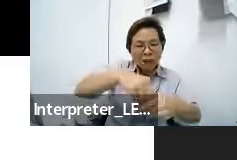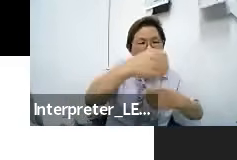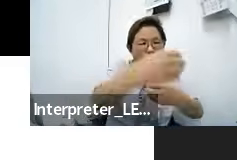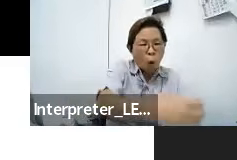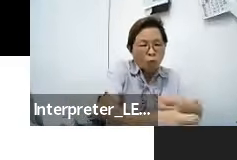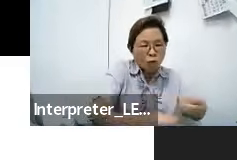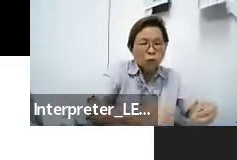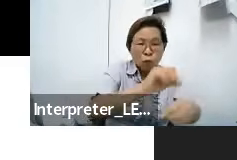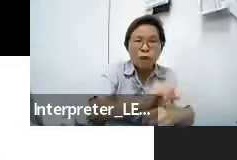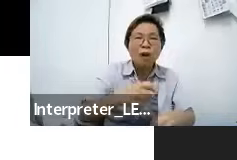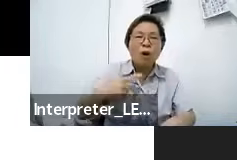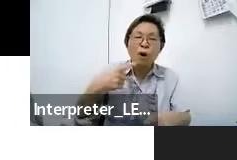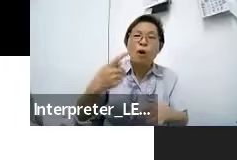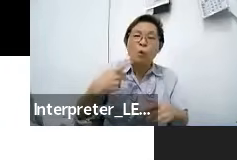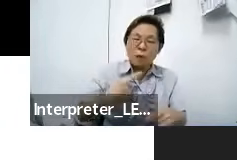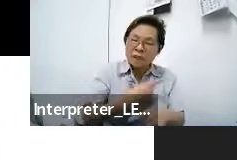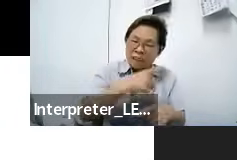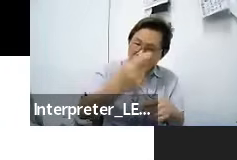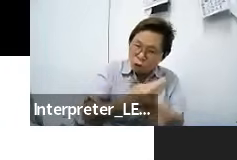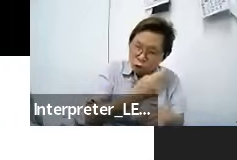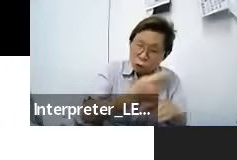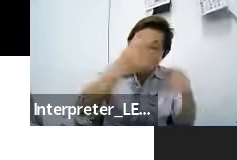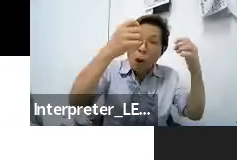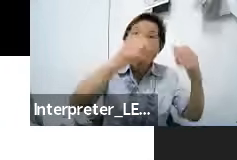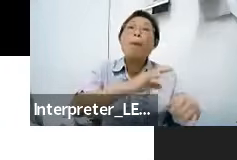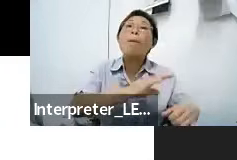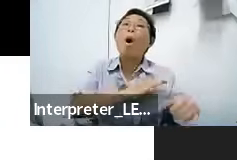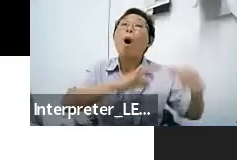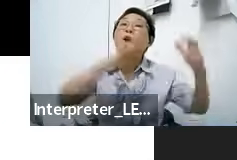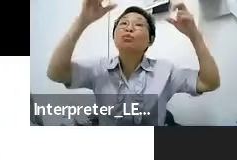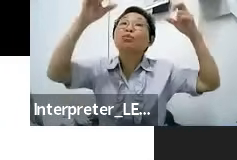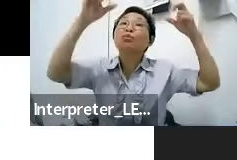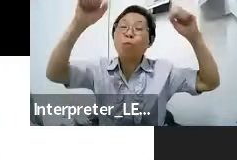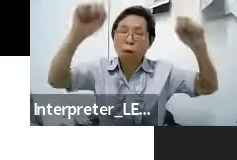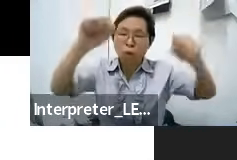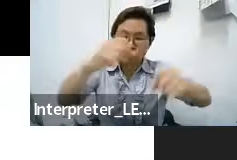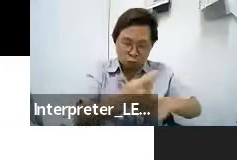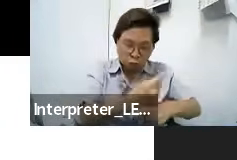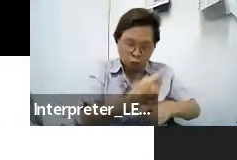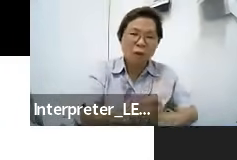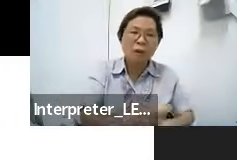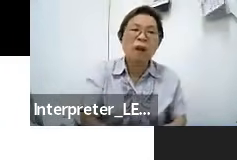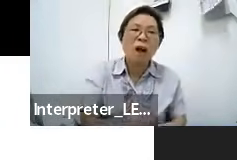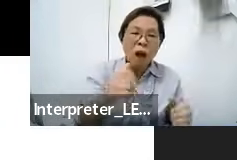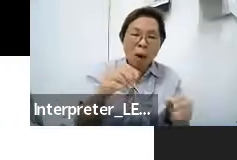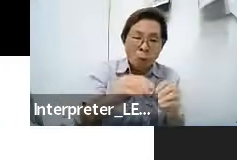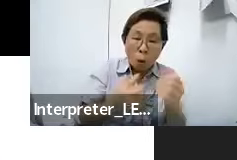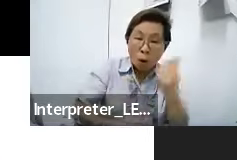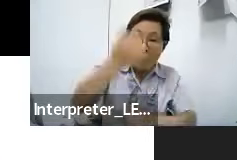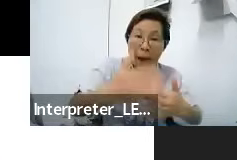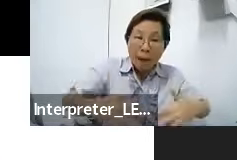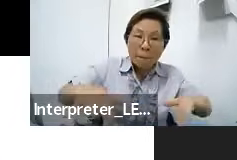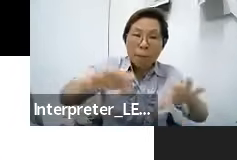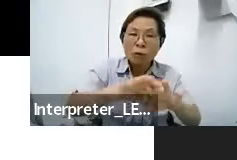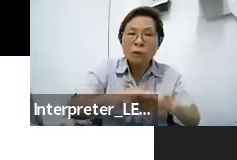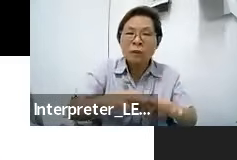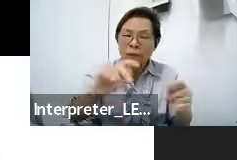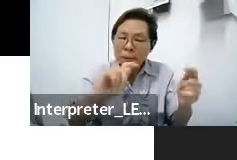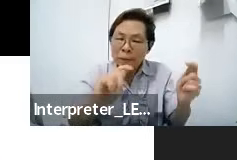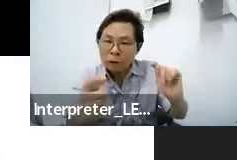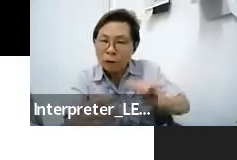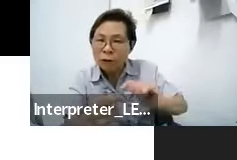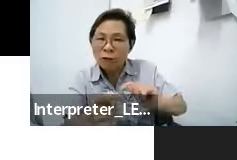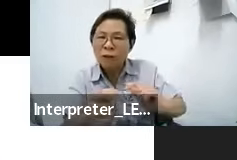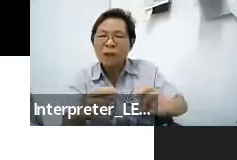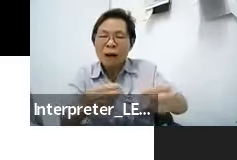train employees and peer groups to support new diverse employees. More importantly, adjustments should be required by senior